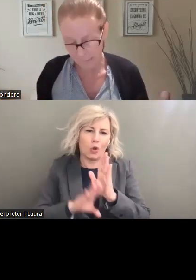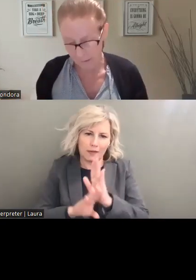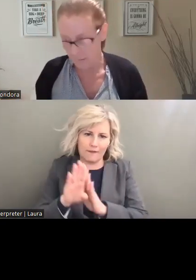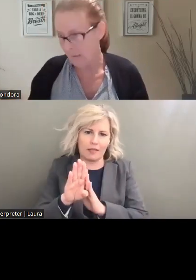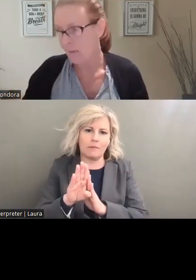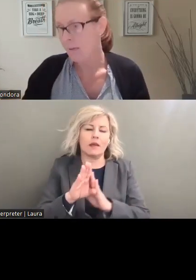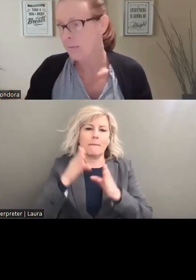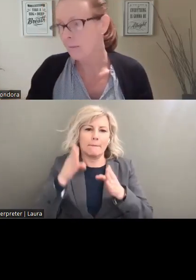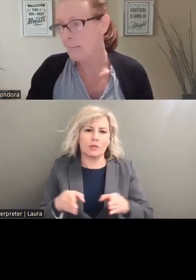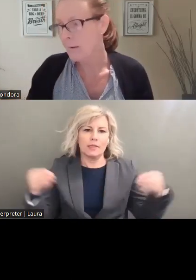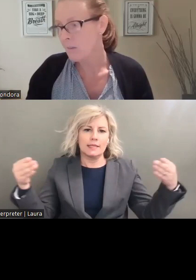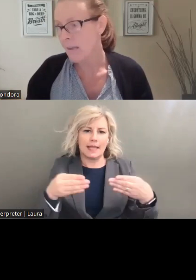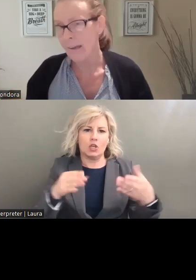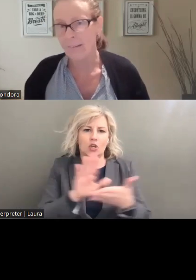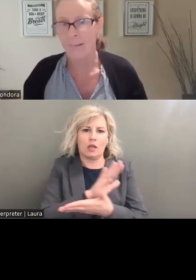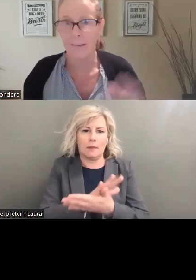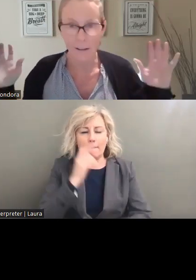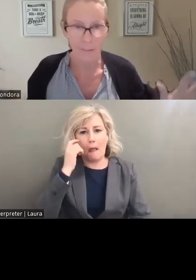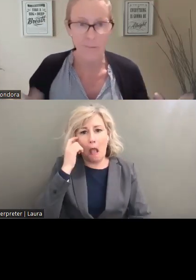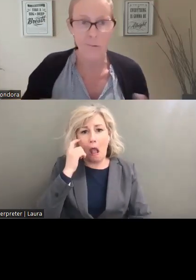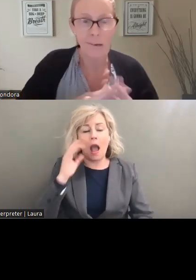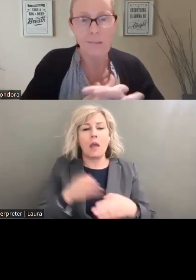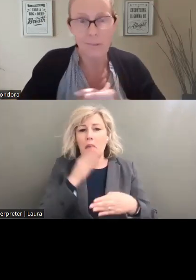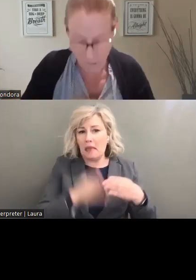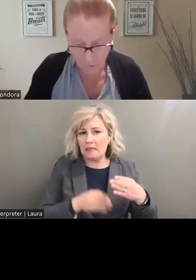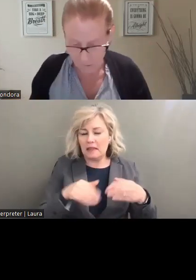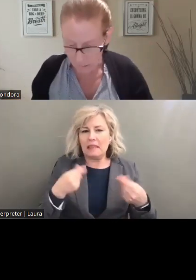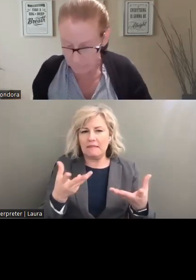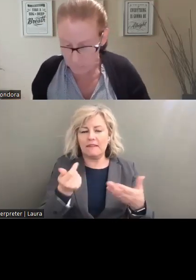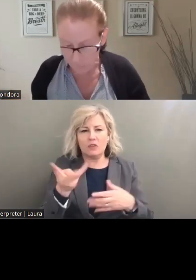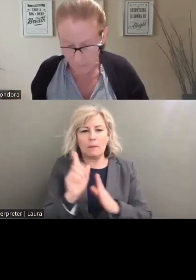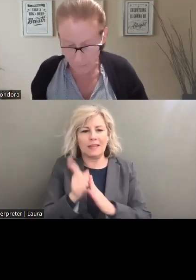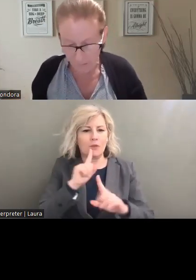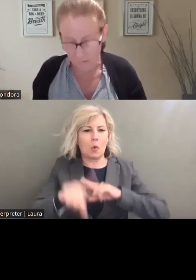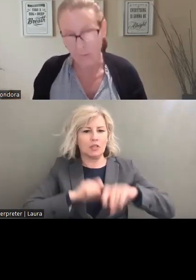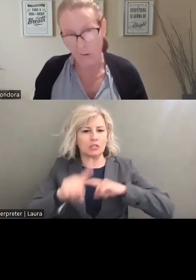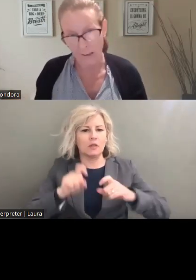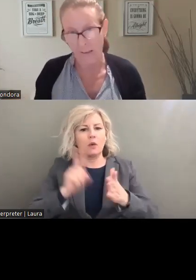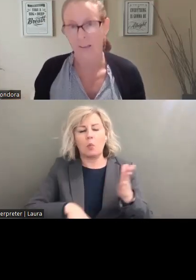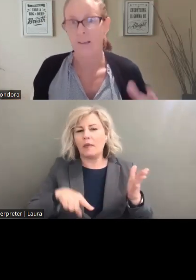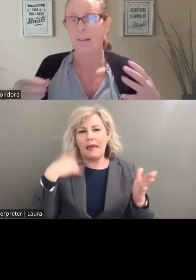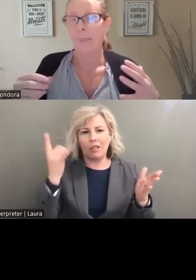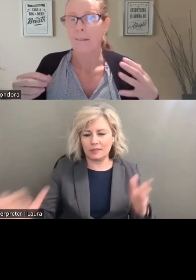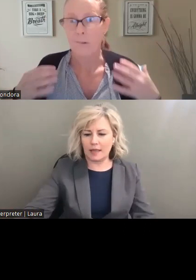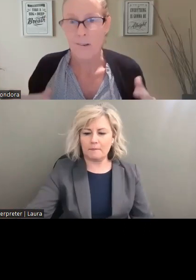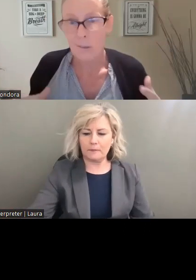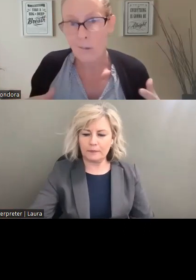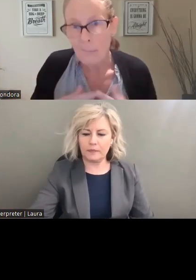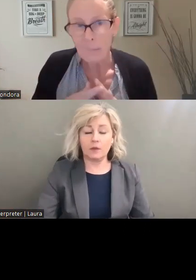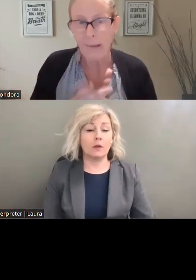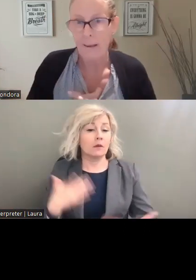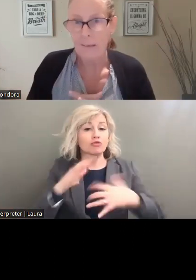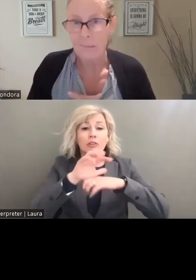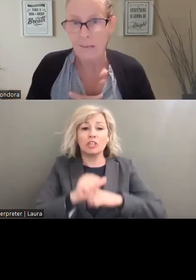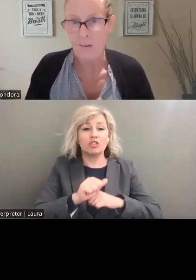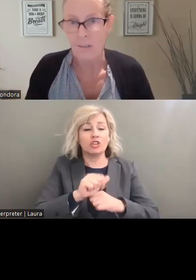person-centered planning document. So let me just end, and then I'll leave a few minutes for questions about what that might look like. Traditional